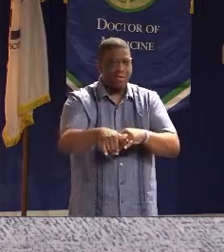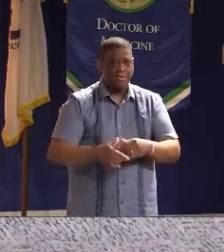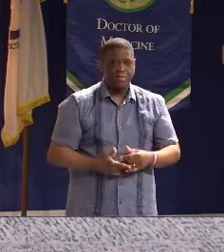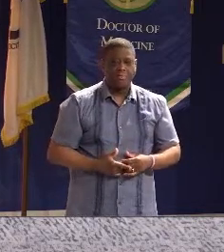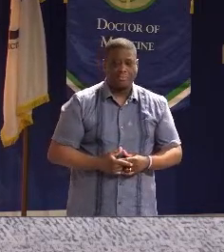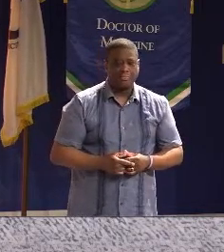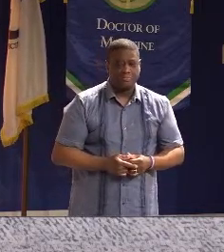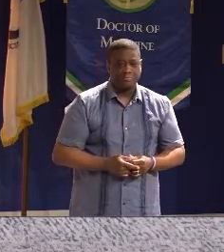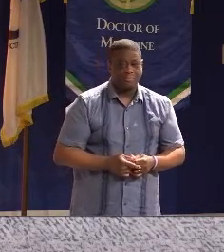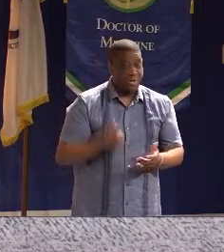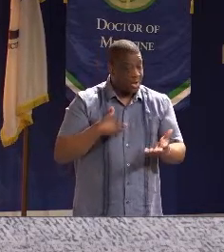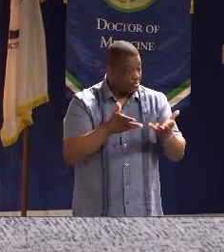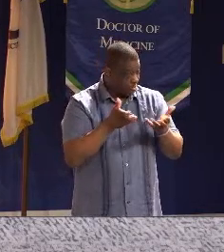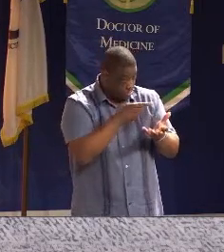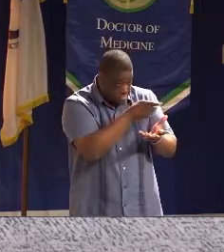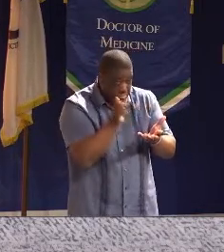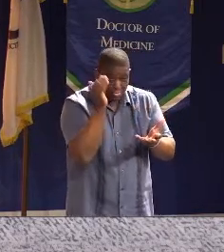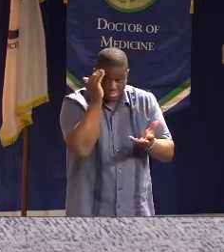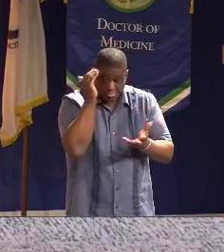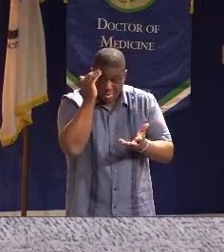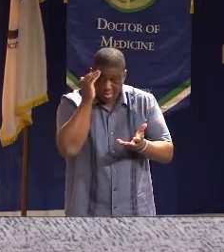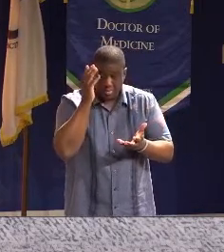And what I want you to know is that